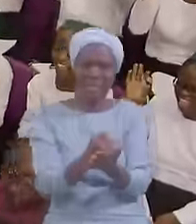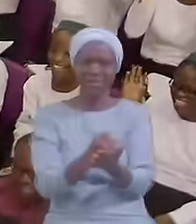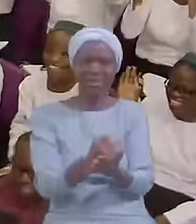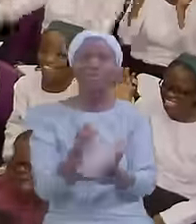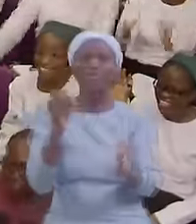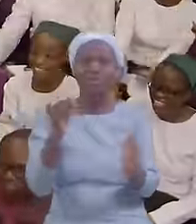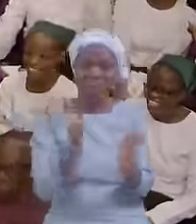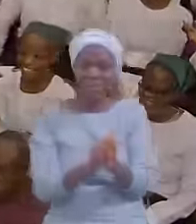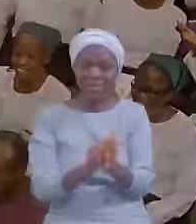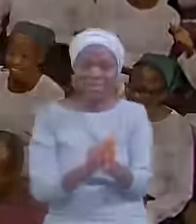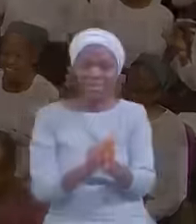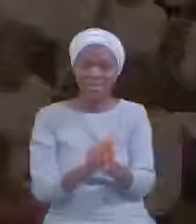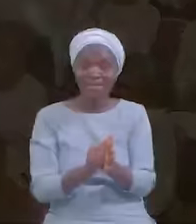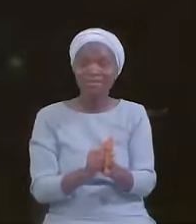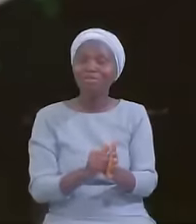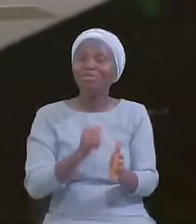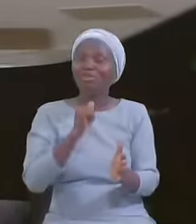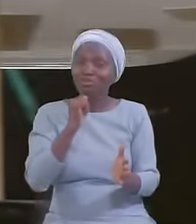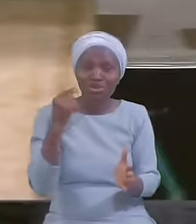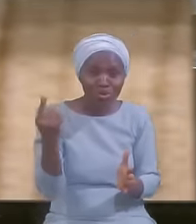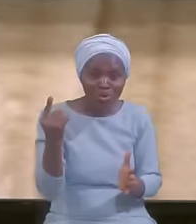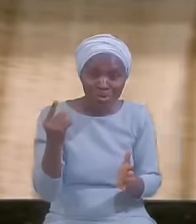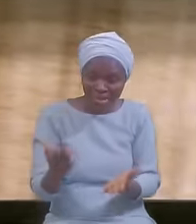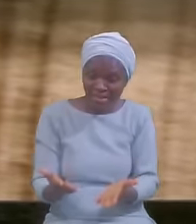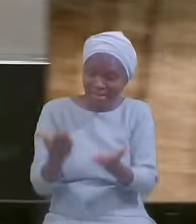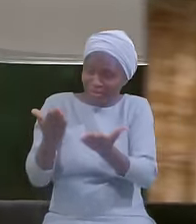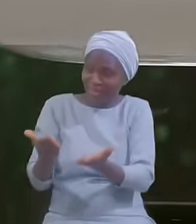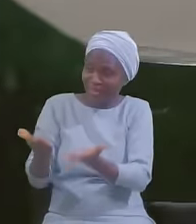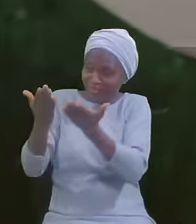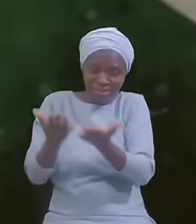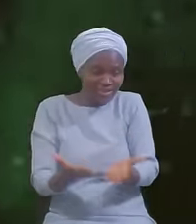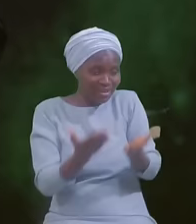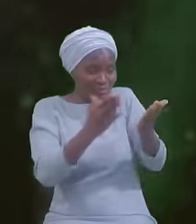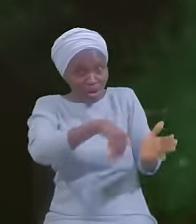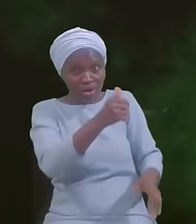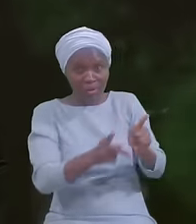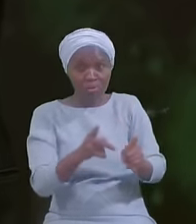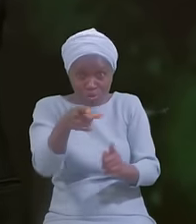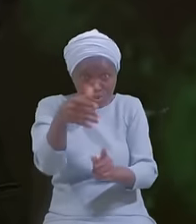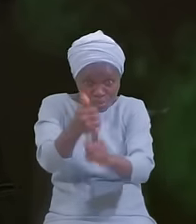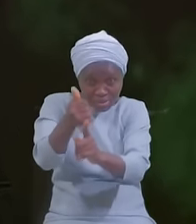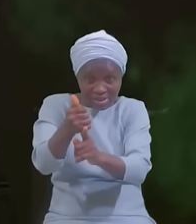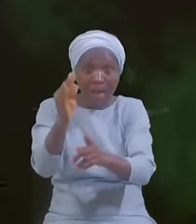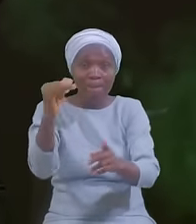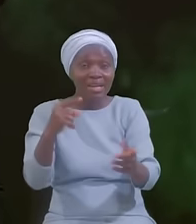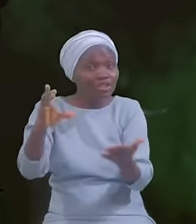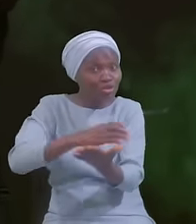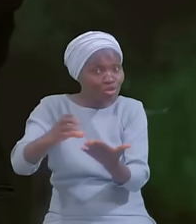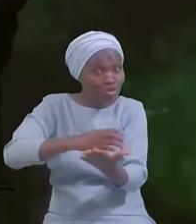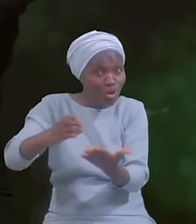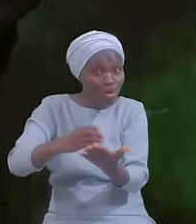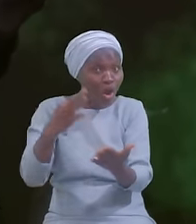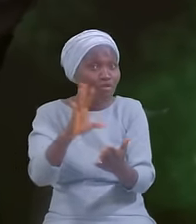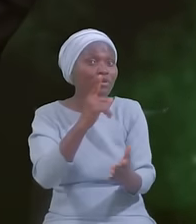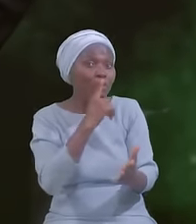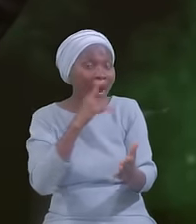So that you are not just lifting up other people, you yourself, by the song of your mouth,